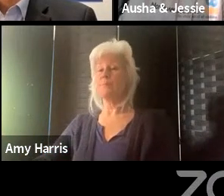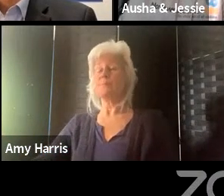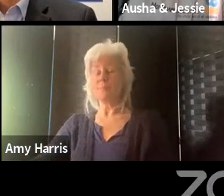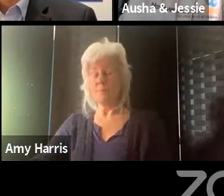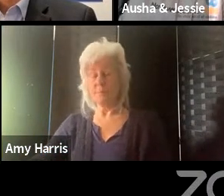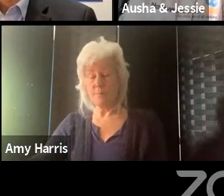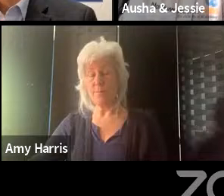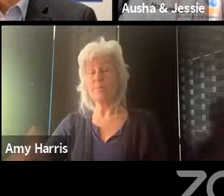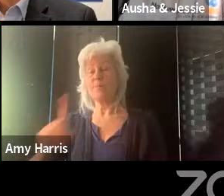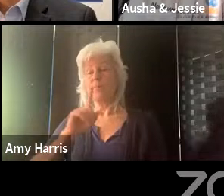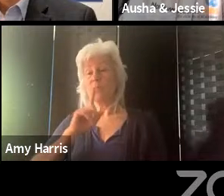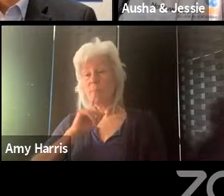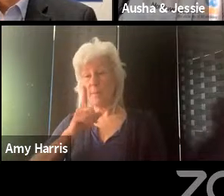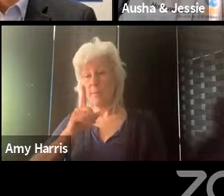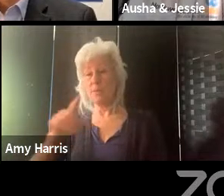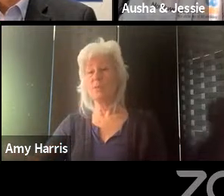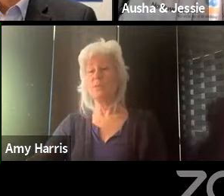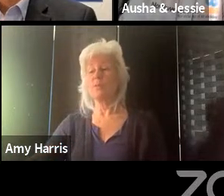Absolutely, thank you both.